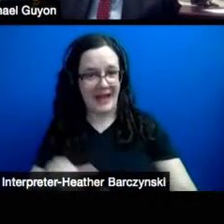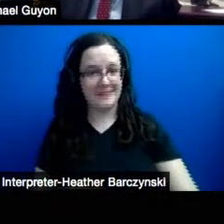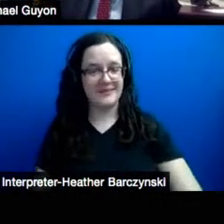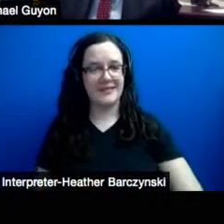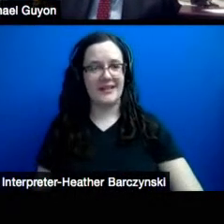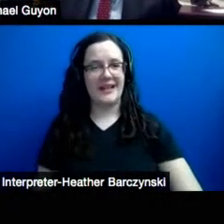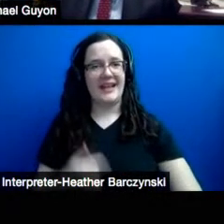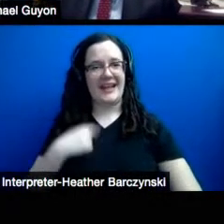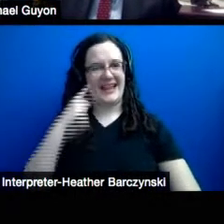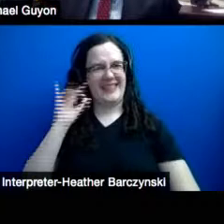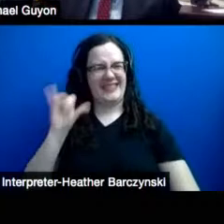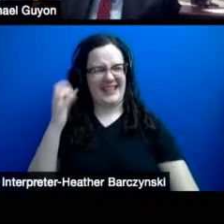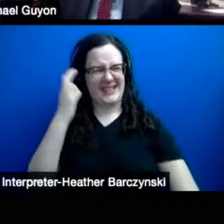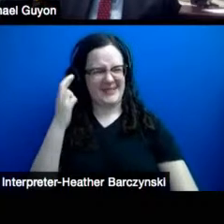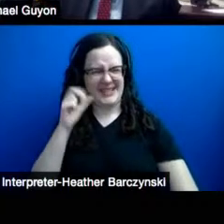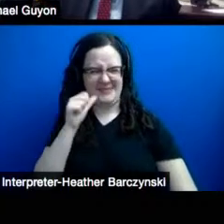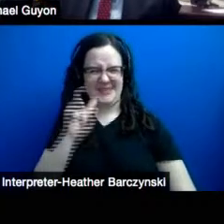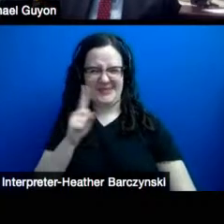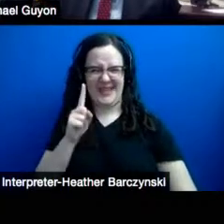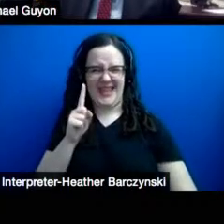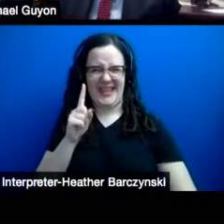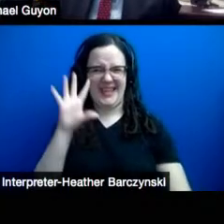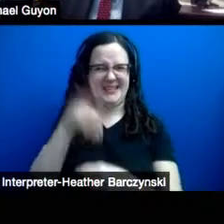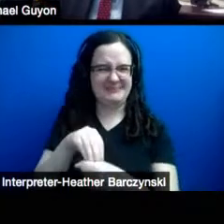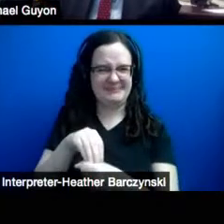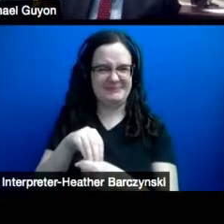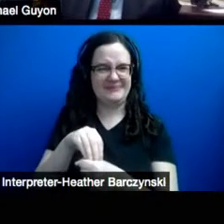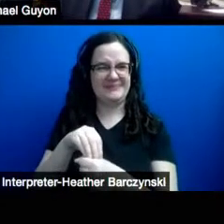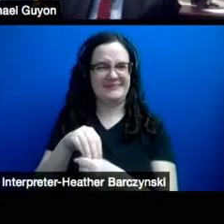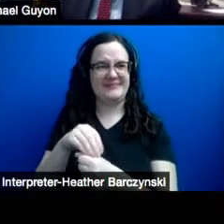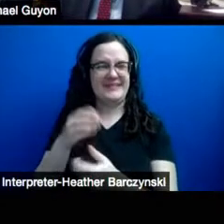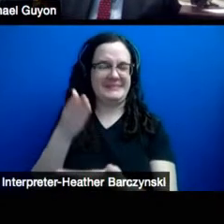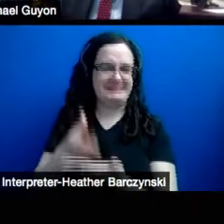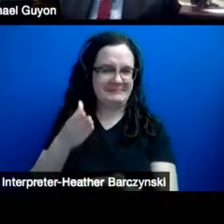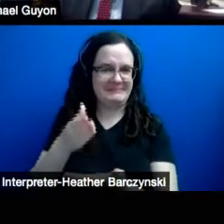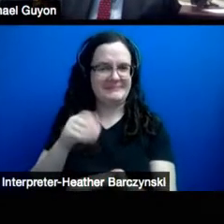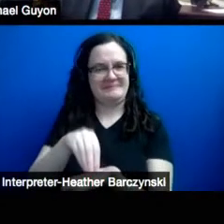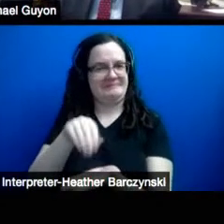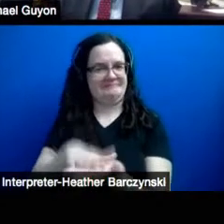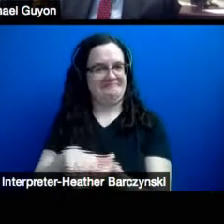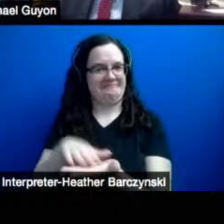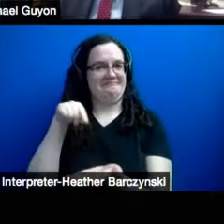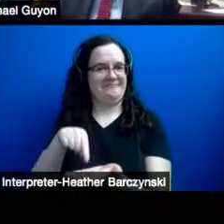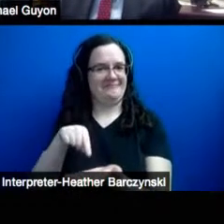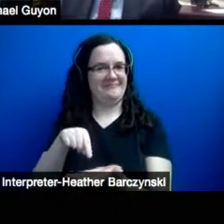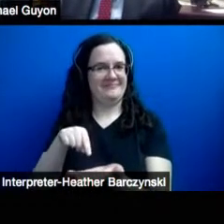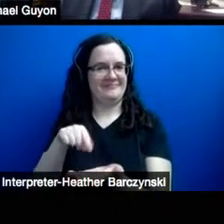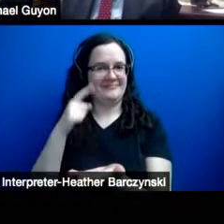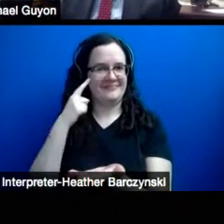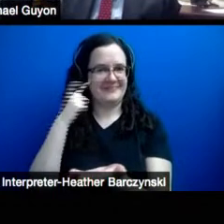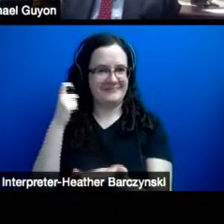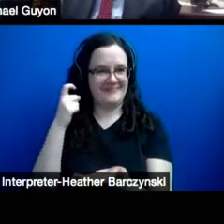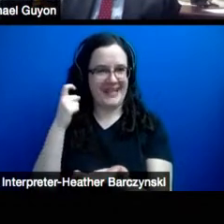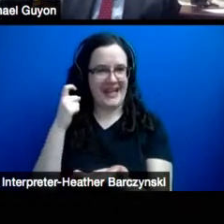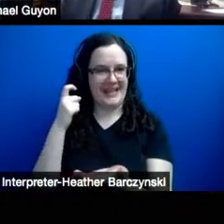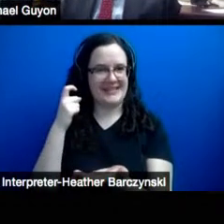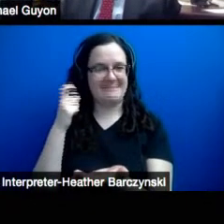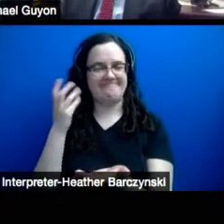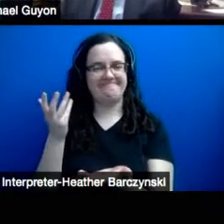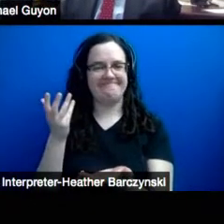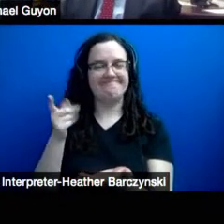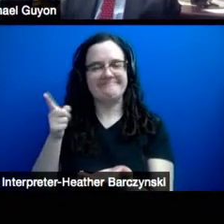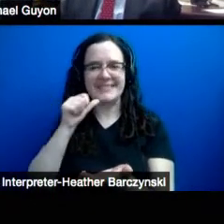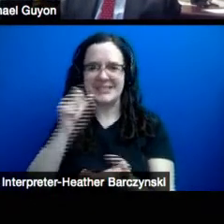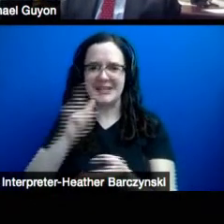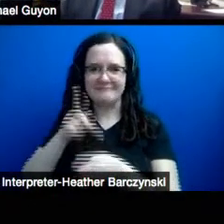into evidence, but or, you know, admitted into this as a document, because it's not very